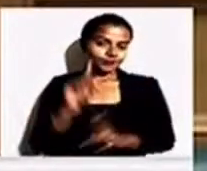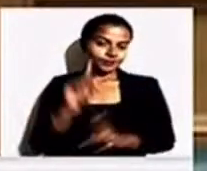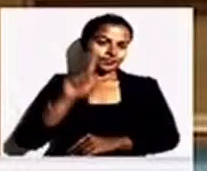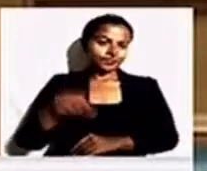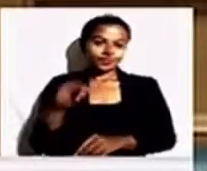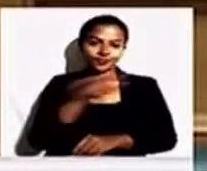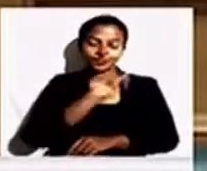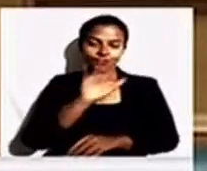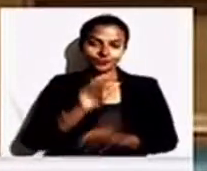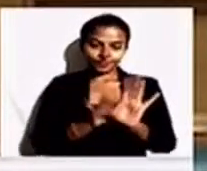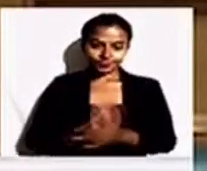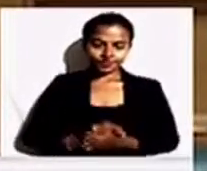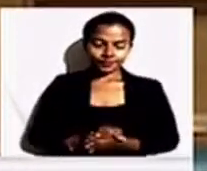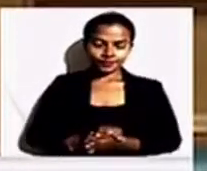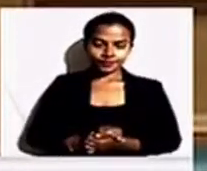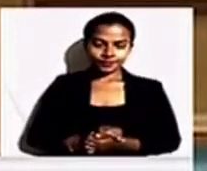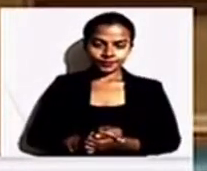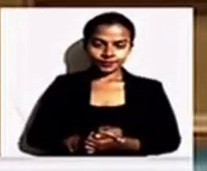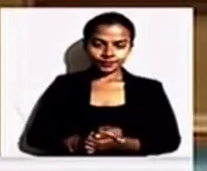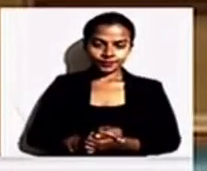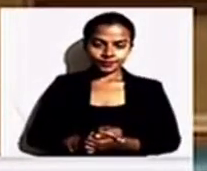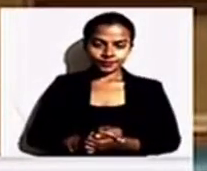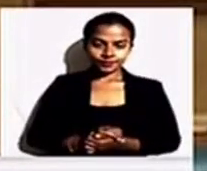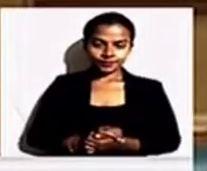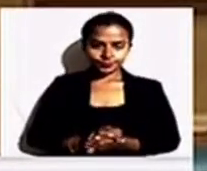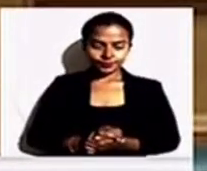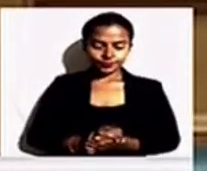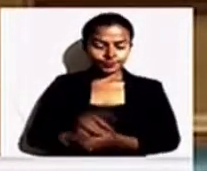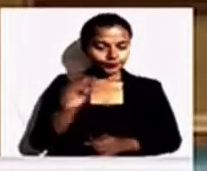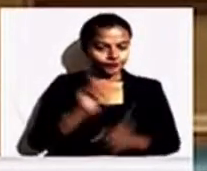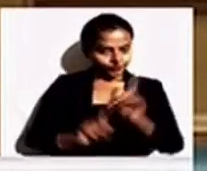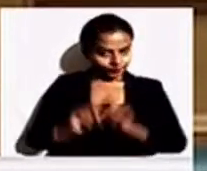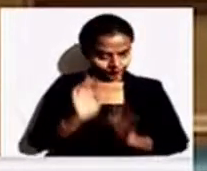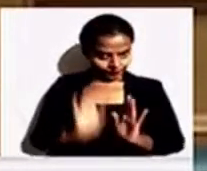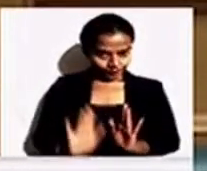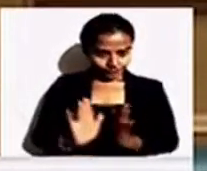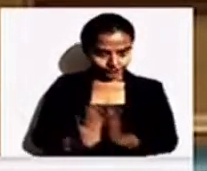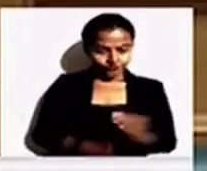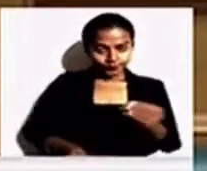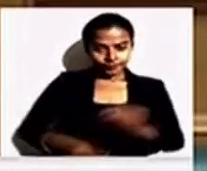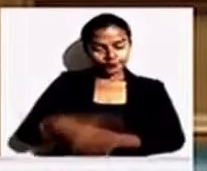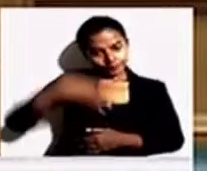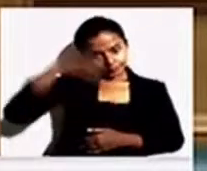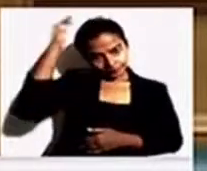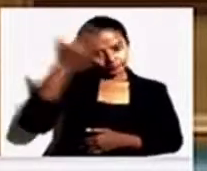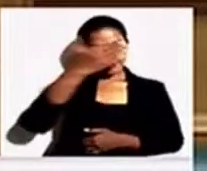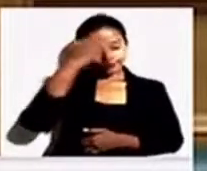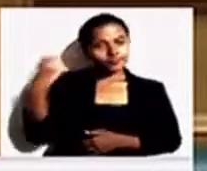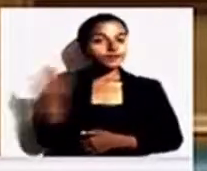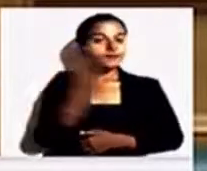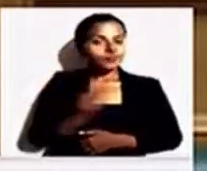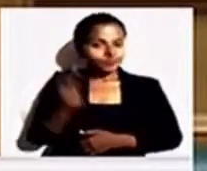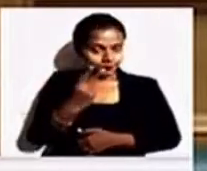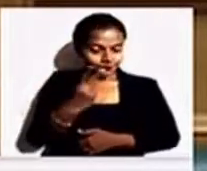In her speech, she made brief statements in Sinhalese and Tamil, including a reminder that human rights belong to all.